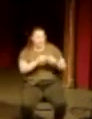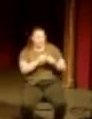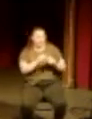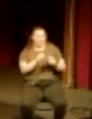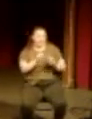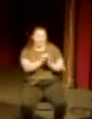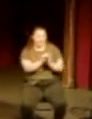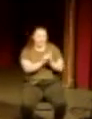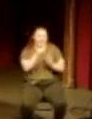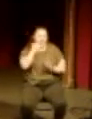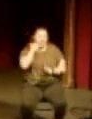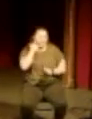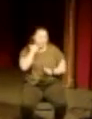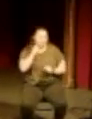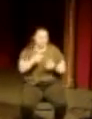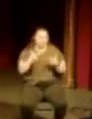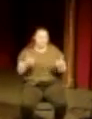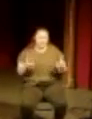time.